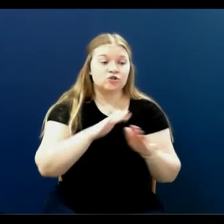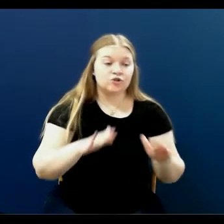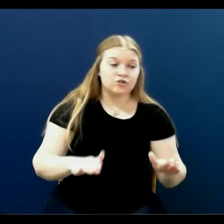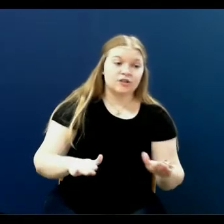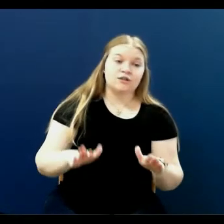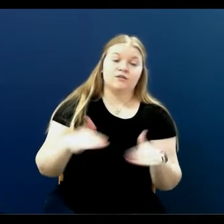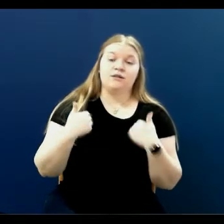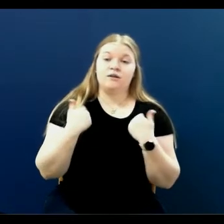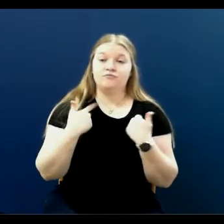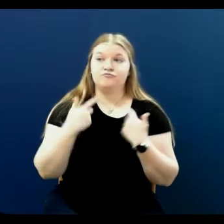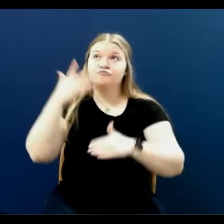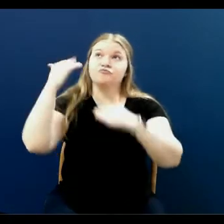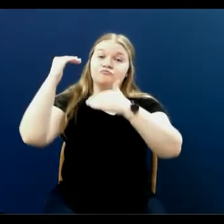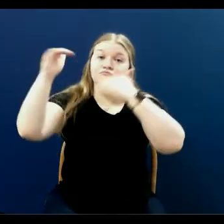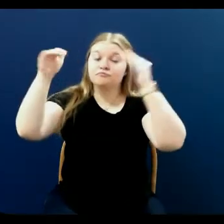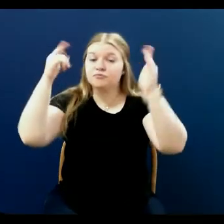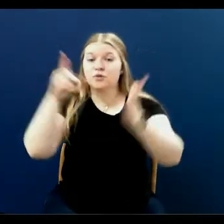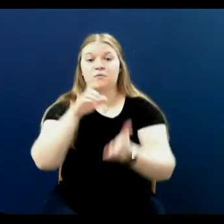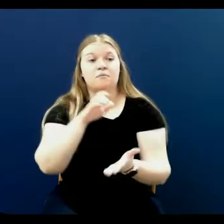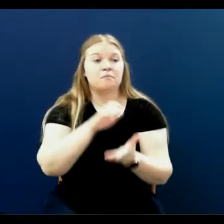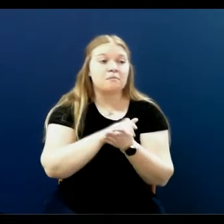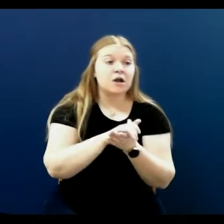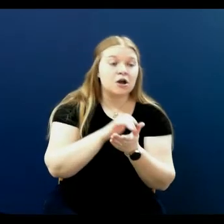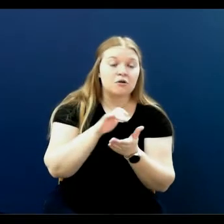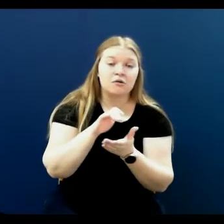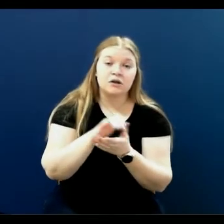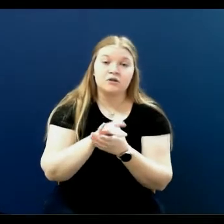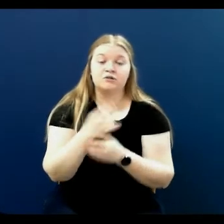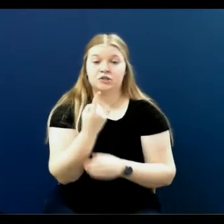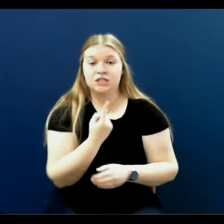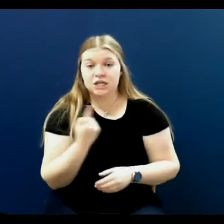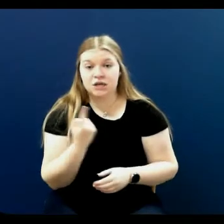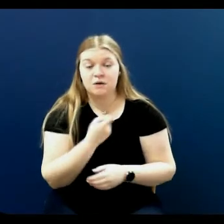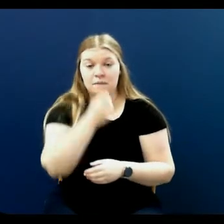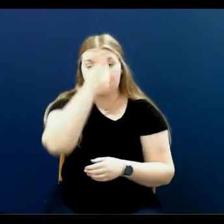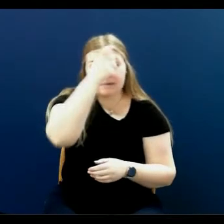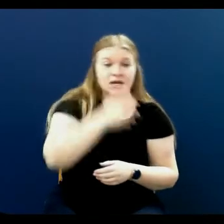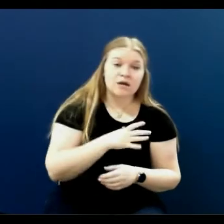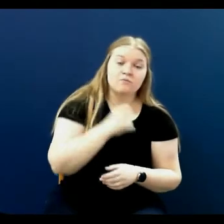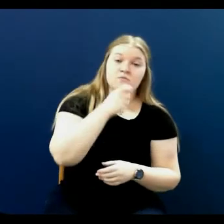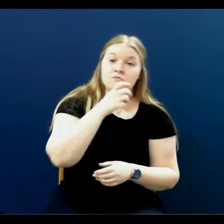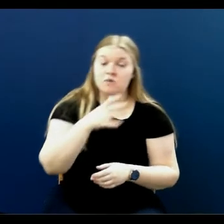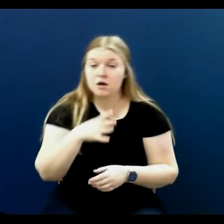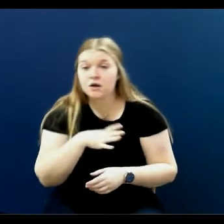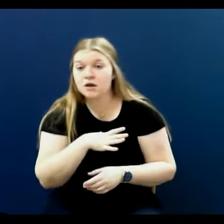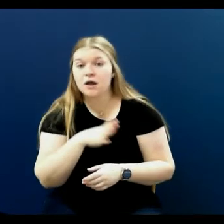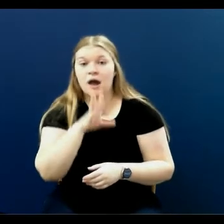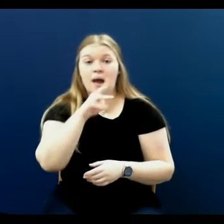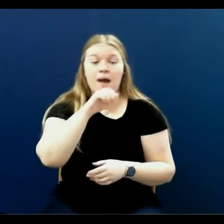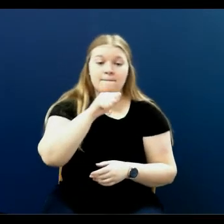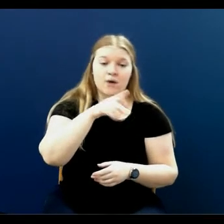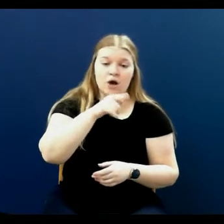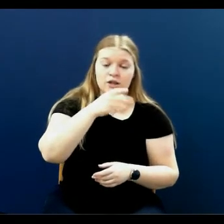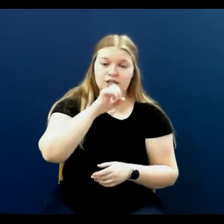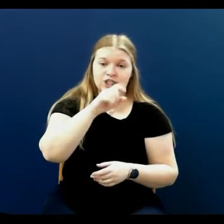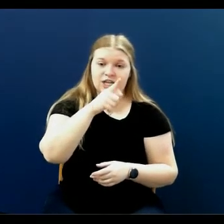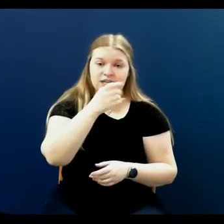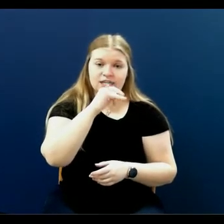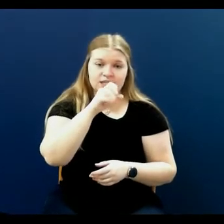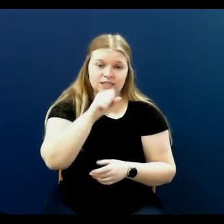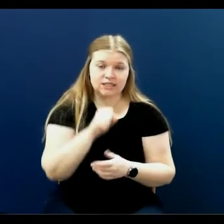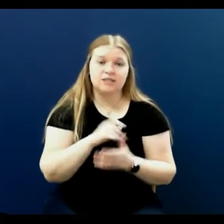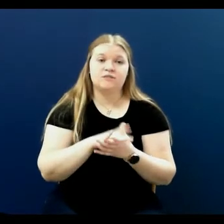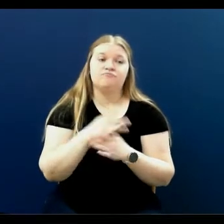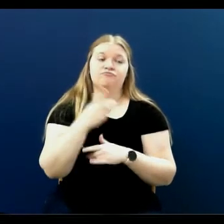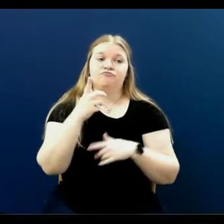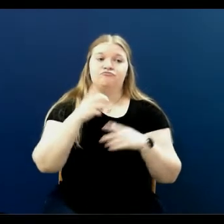adolescents, those who are married, those who are single, men, women, apologetics. There's all kinds of categories, and